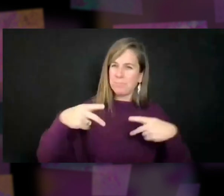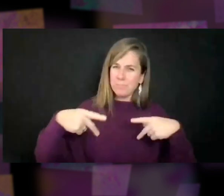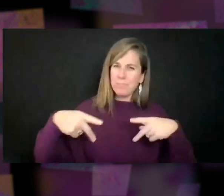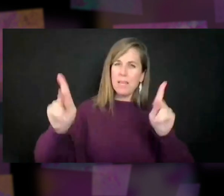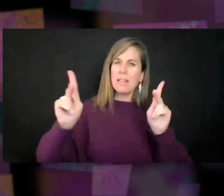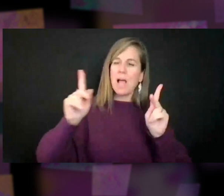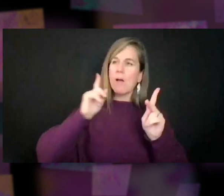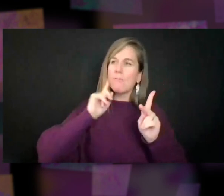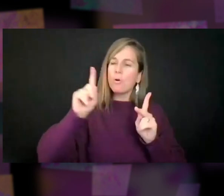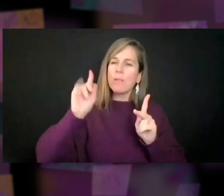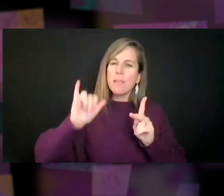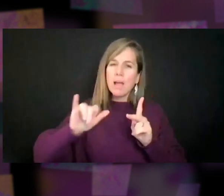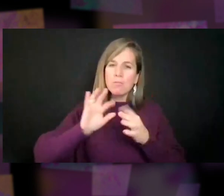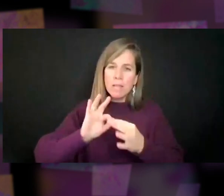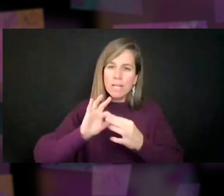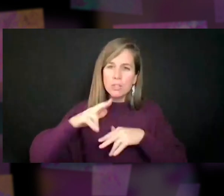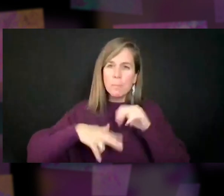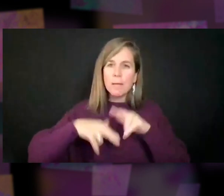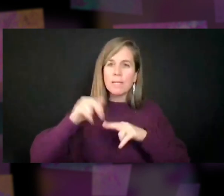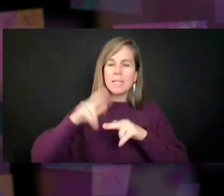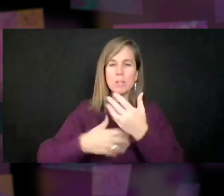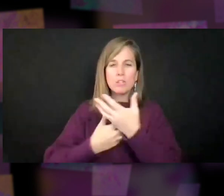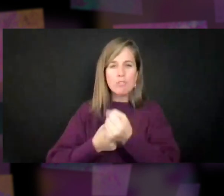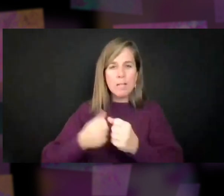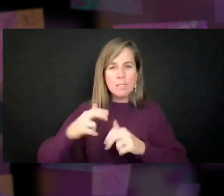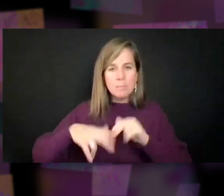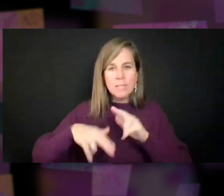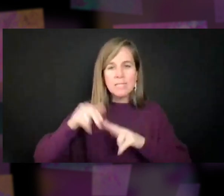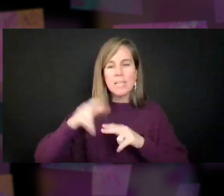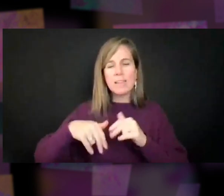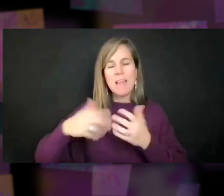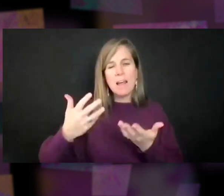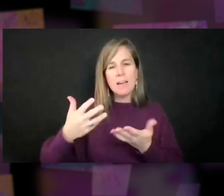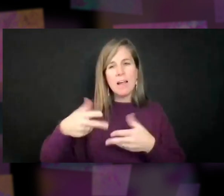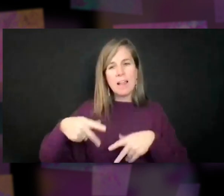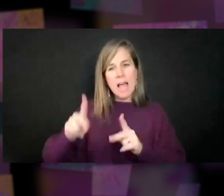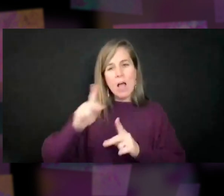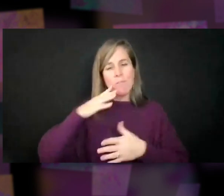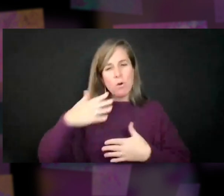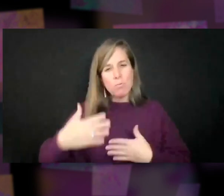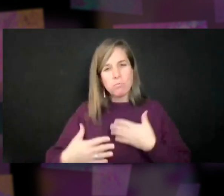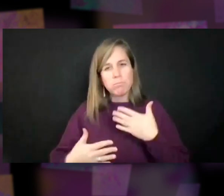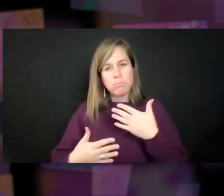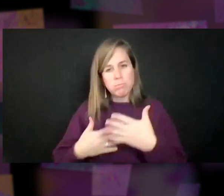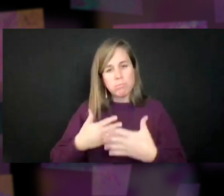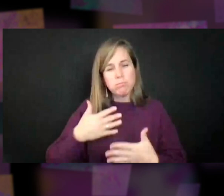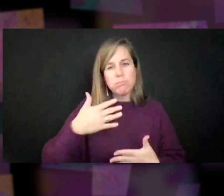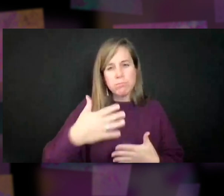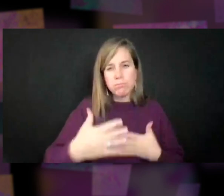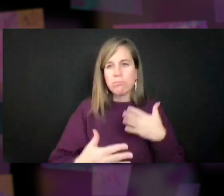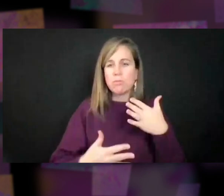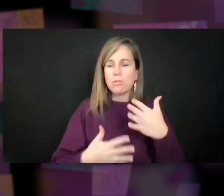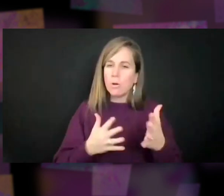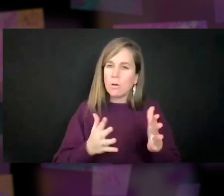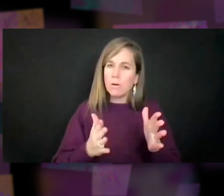gathering, relationship building, and the speed of trust difficult to coincide